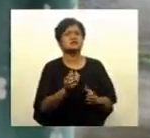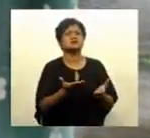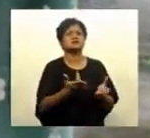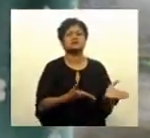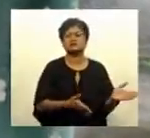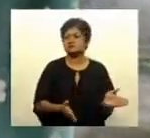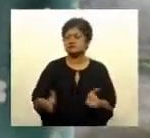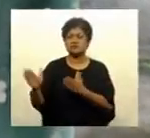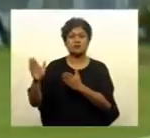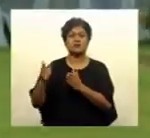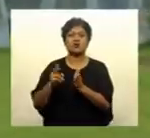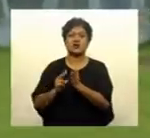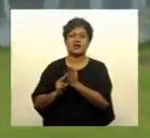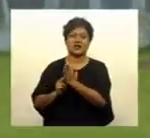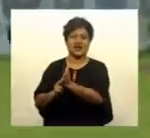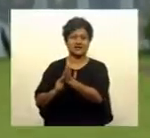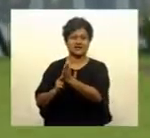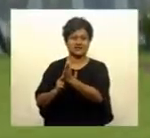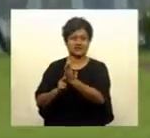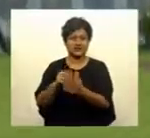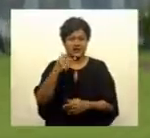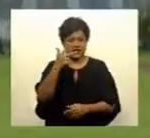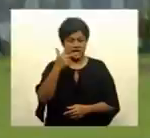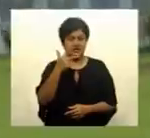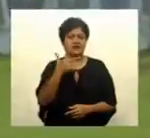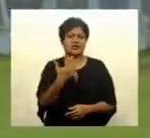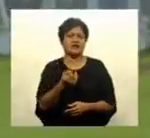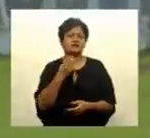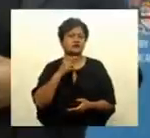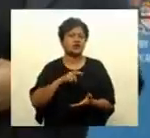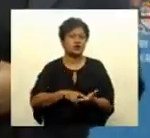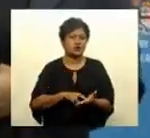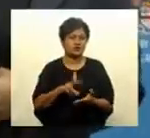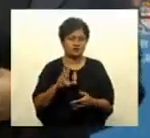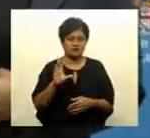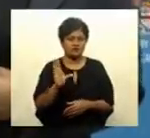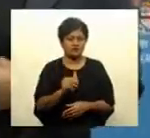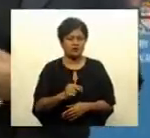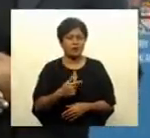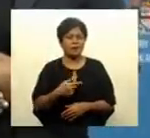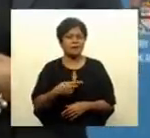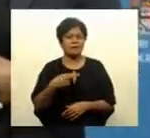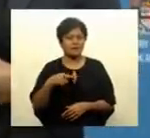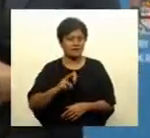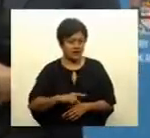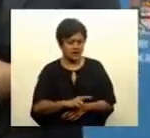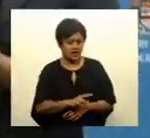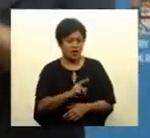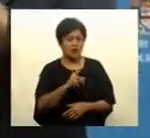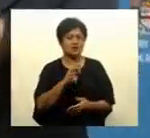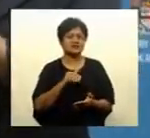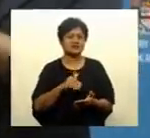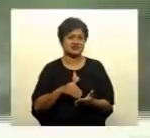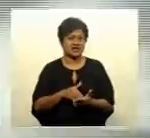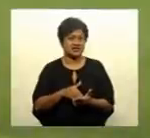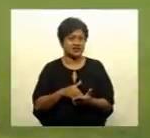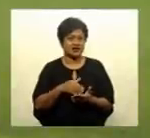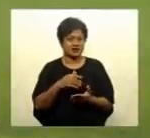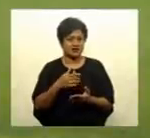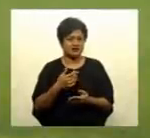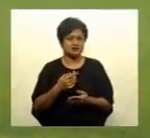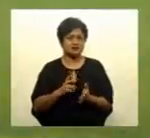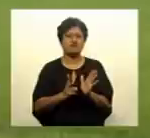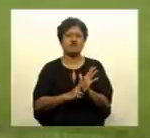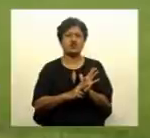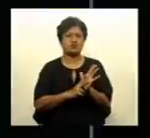isolation last night. 8 cases have been recorded from the Rewa Emergency Operations Center, possibly linked to the Wunimono